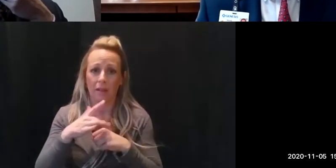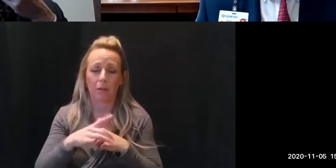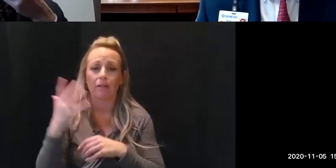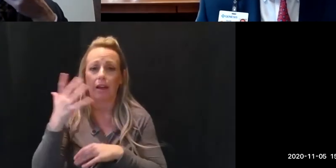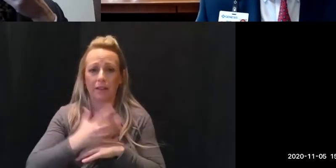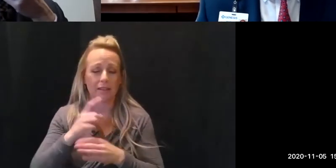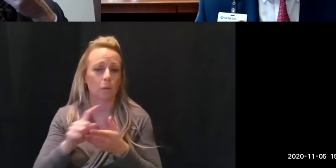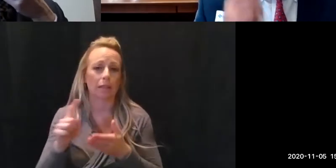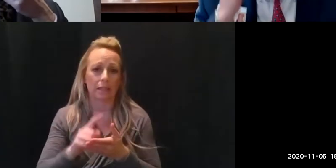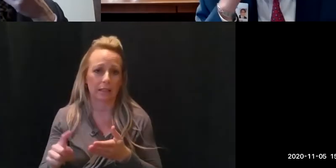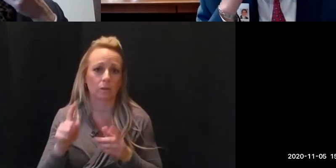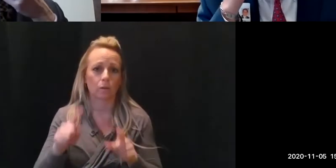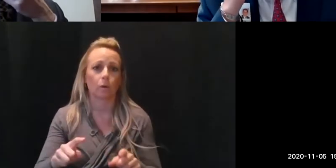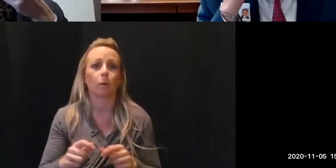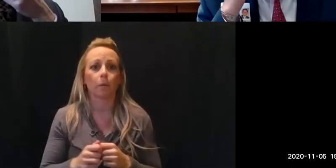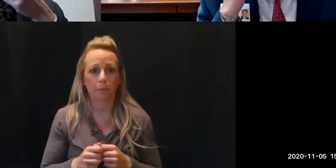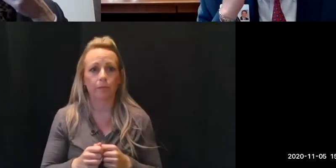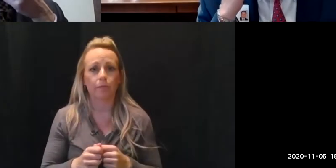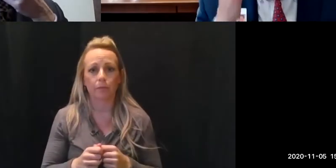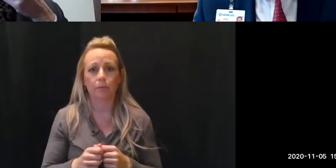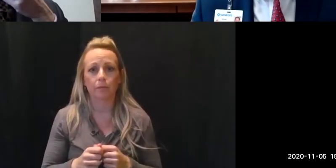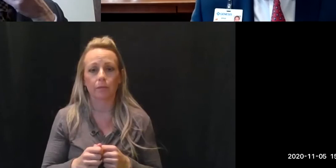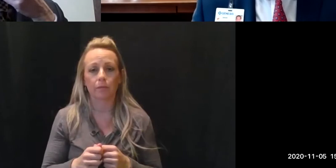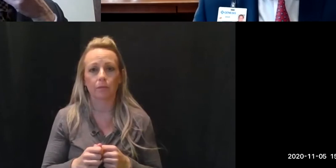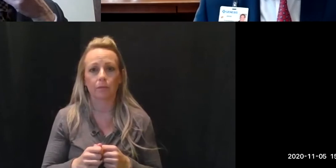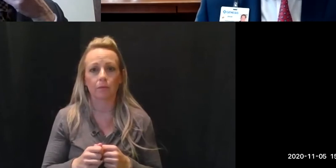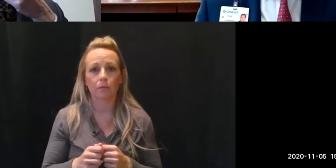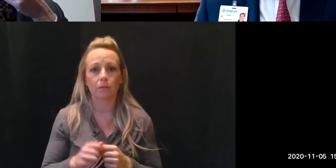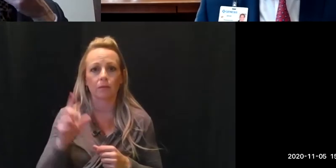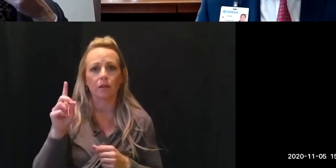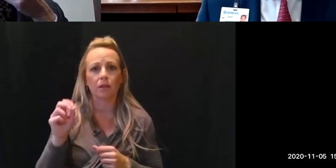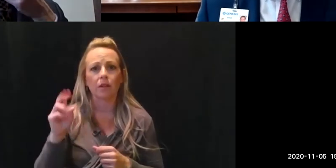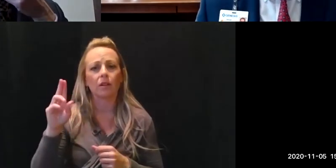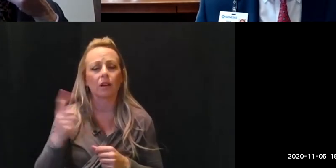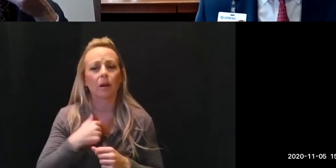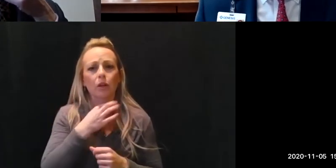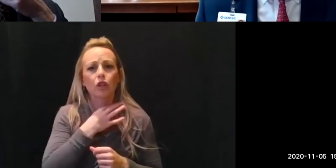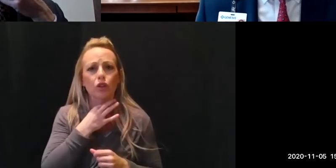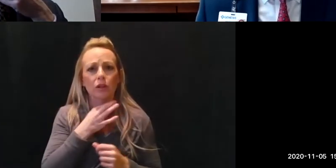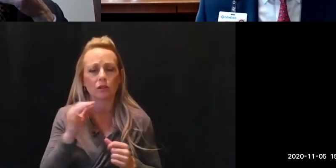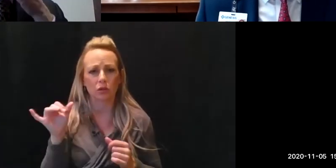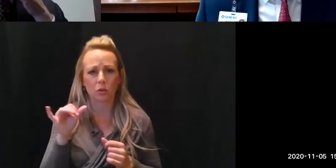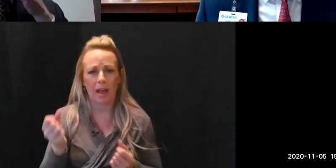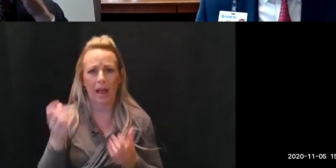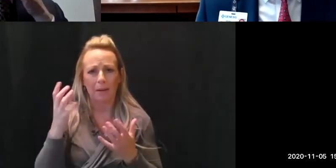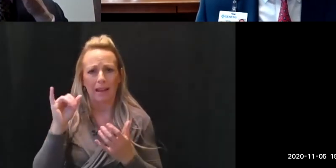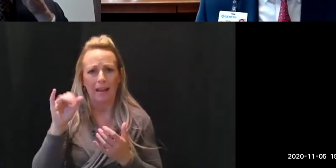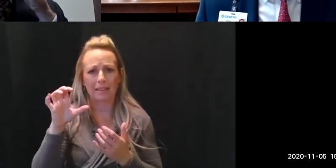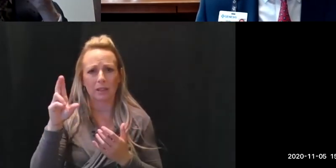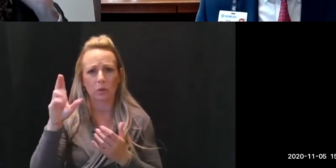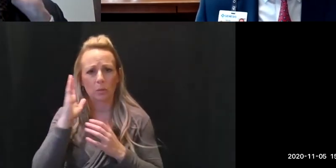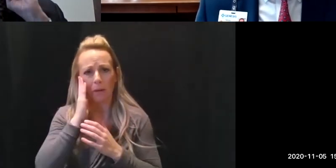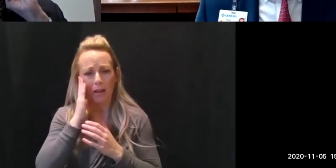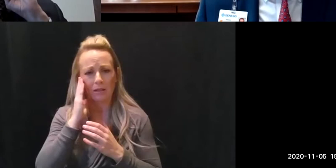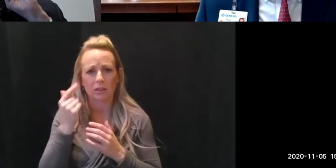week. Doug, we'll have you follow up on this one as well. How many ICU beds does Genesis have left? We are hearing